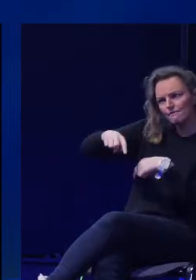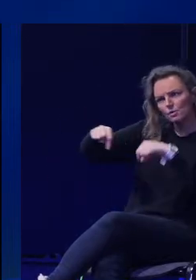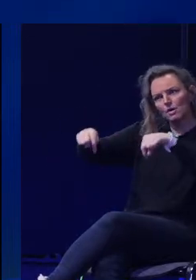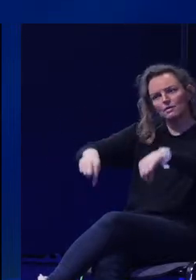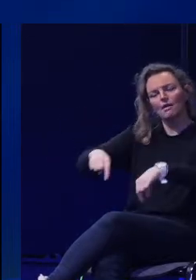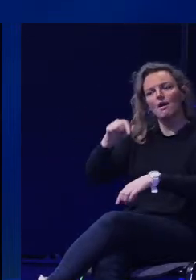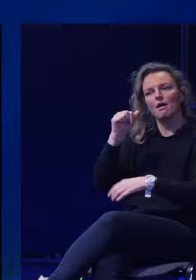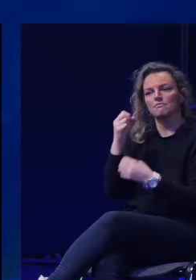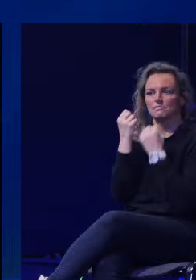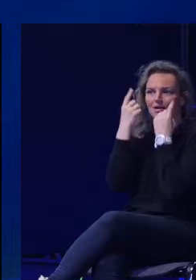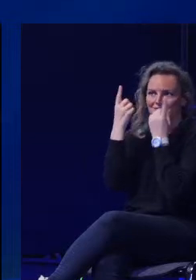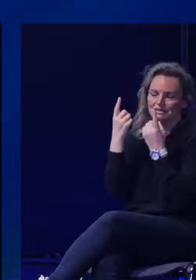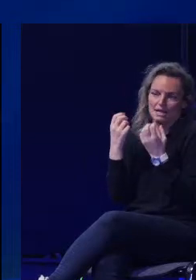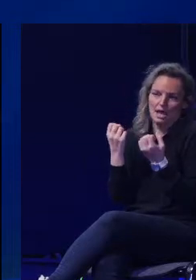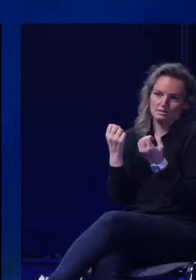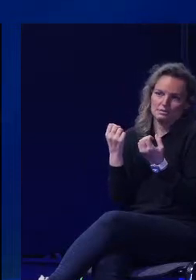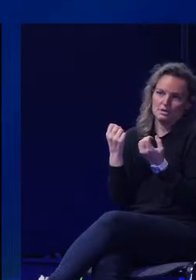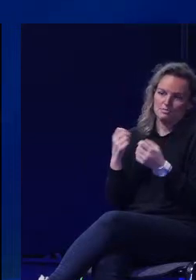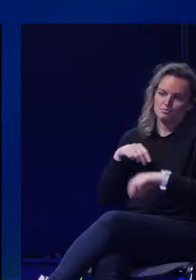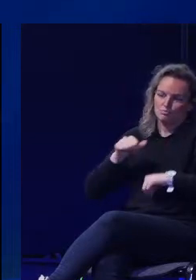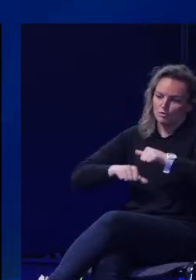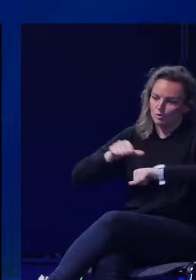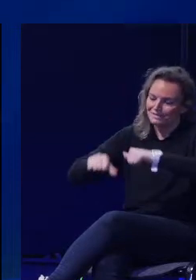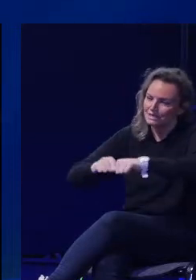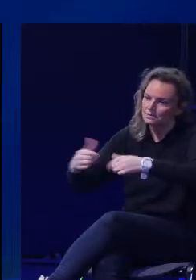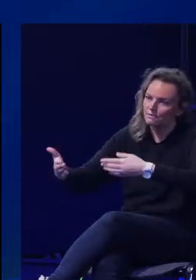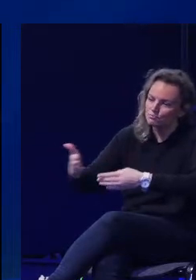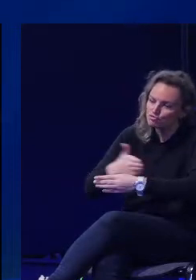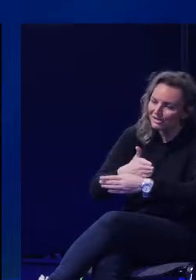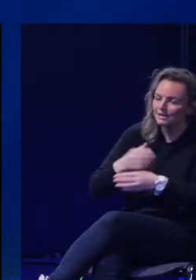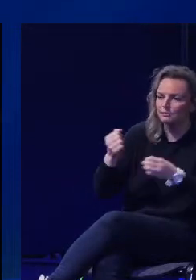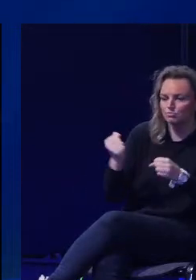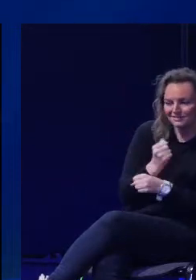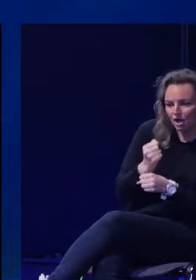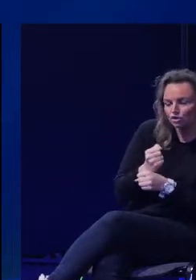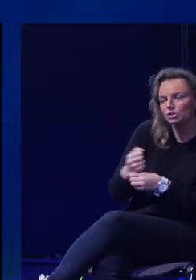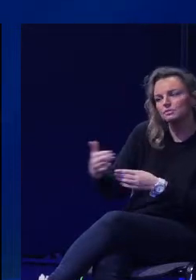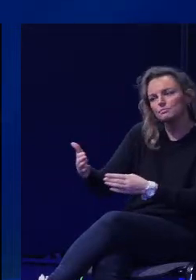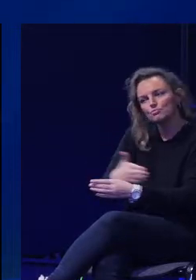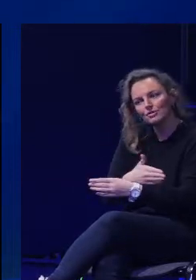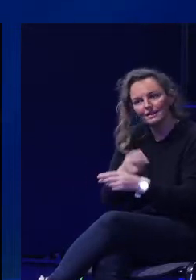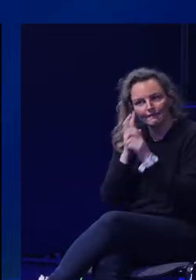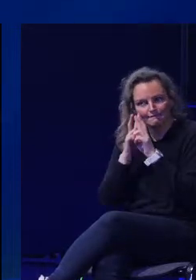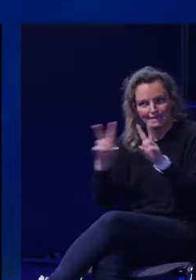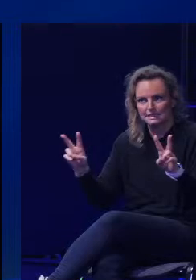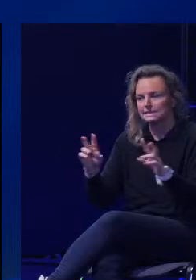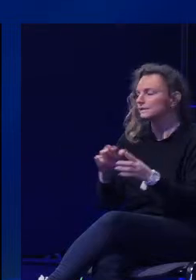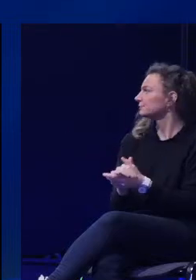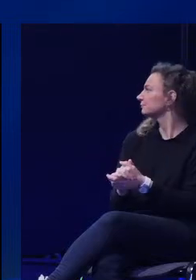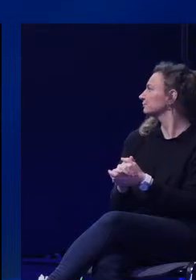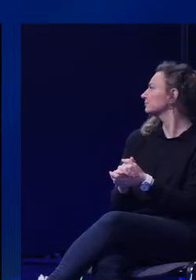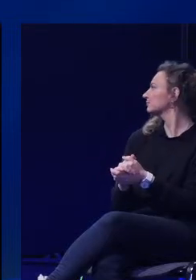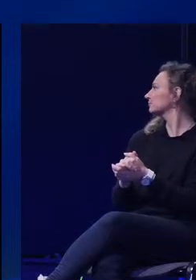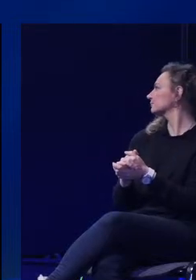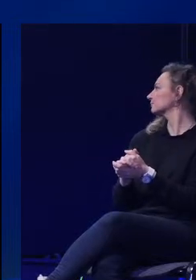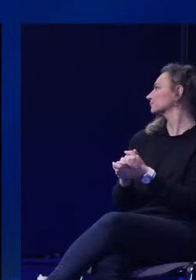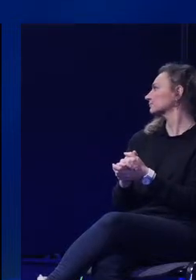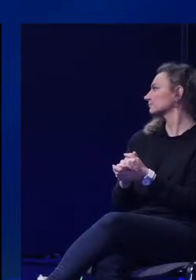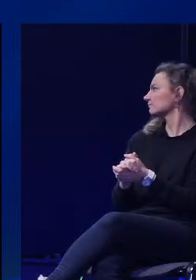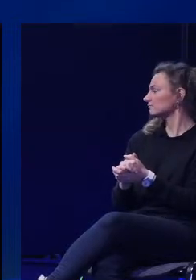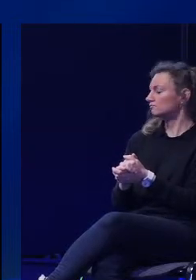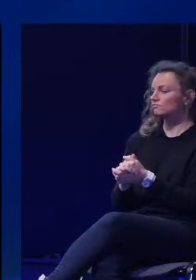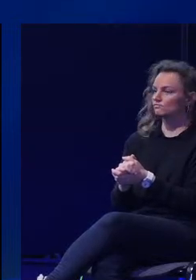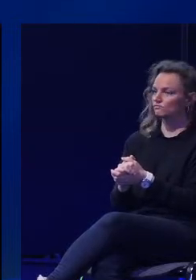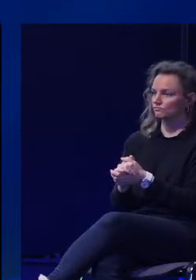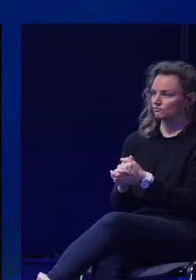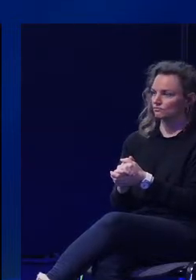of or pre-production, previs, and everything that comes into it, that I'm not going to spend much time on it. I'll spare you that. But I will say this, it sets me